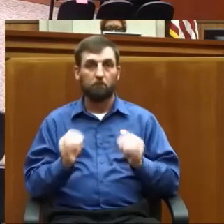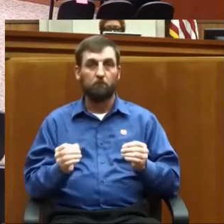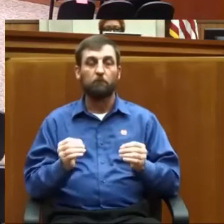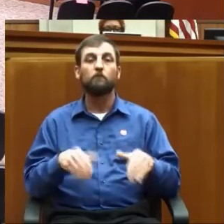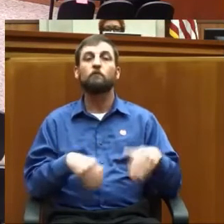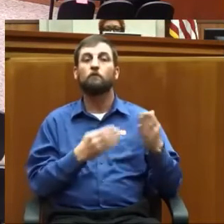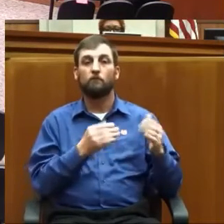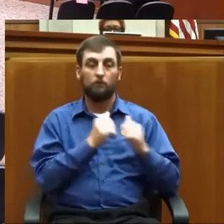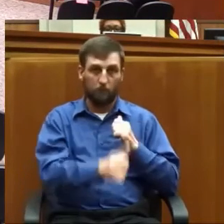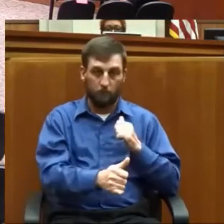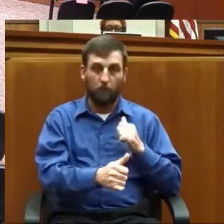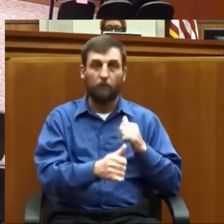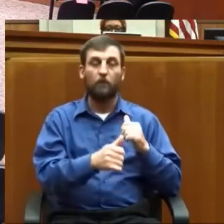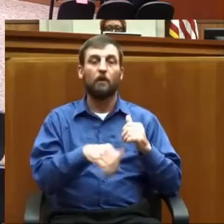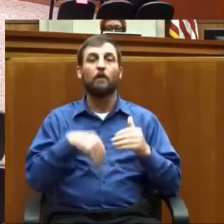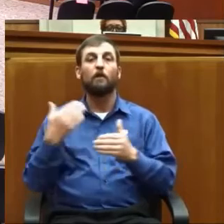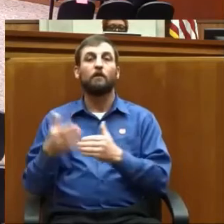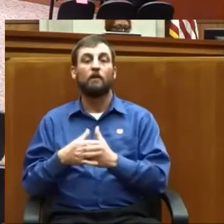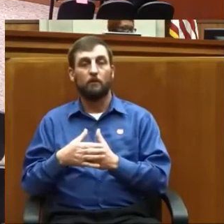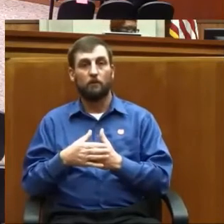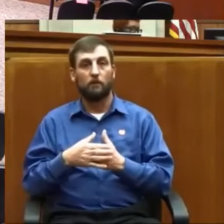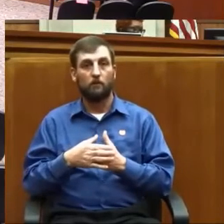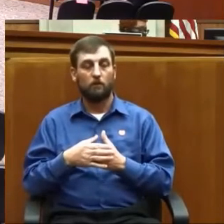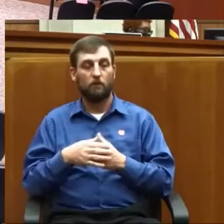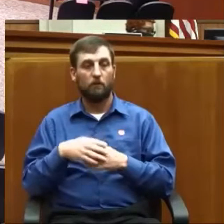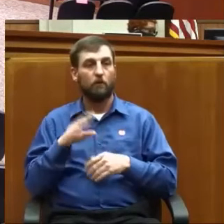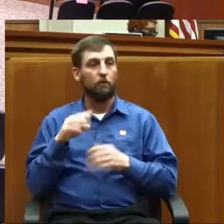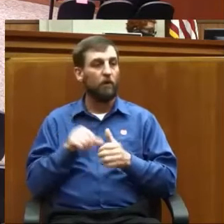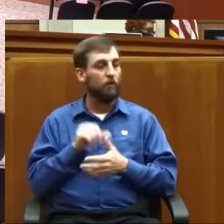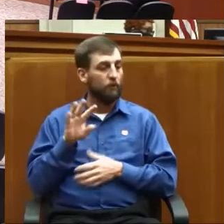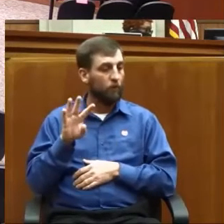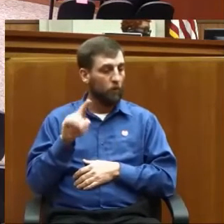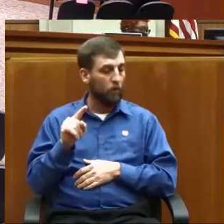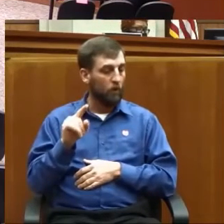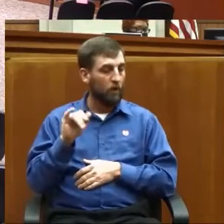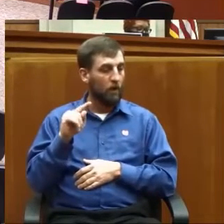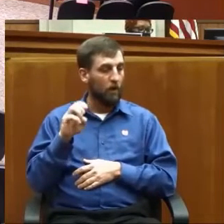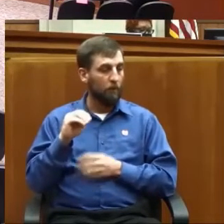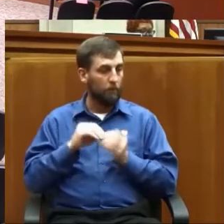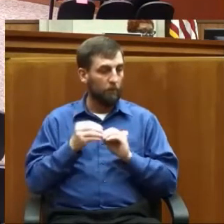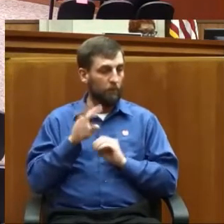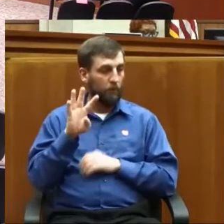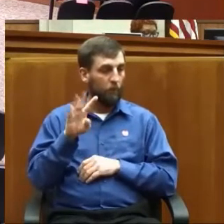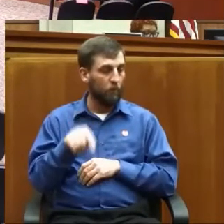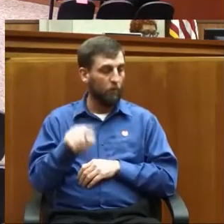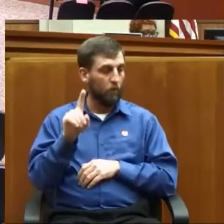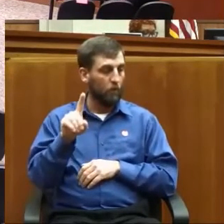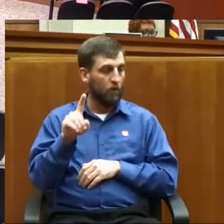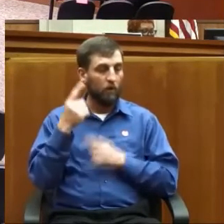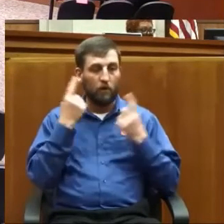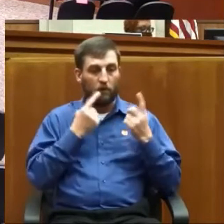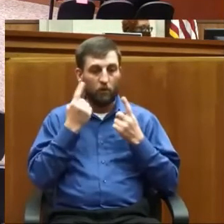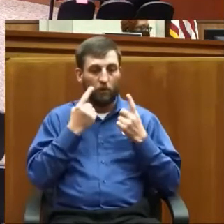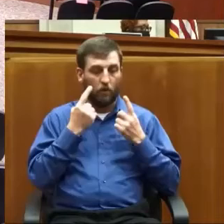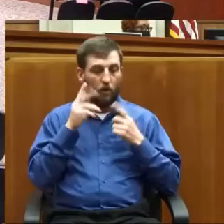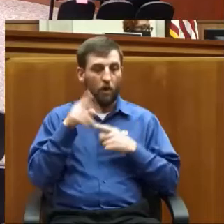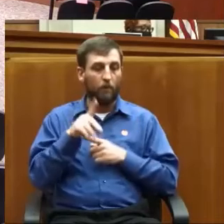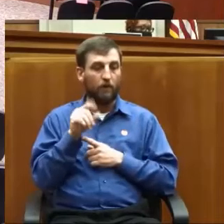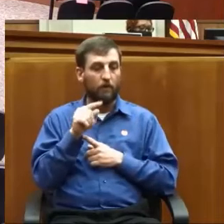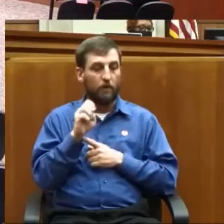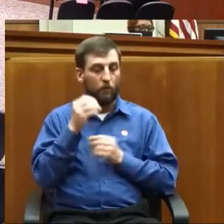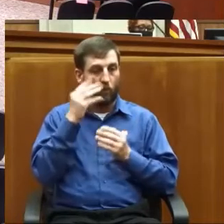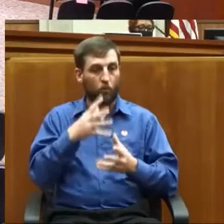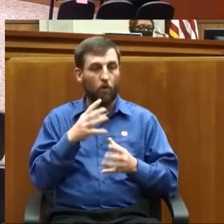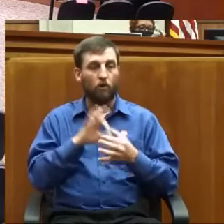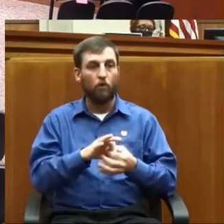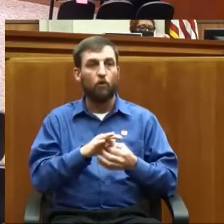Hearing none, motion carries. Next item, please. Your first item is on page 41, item 4.1, consideration of an update